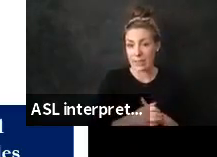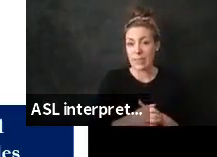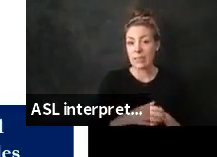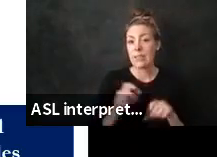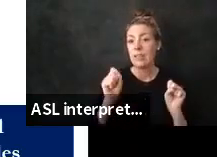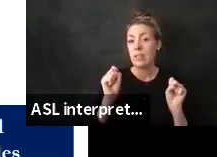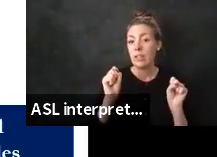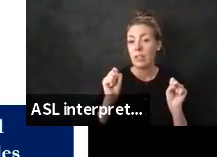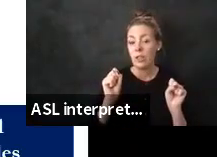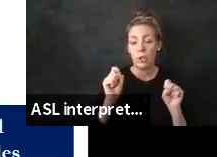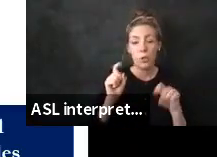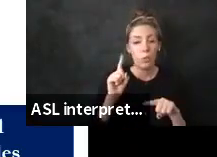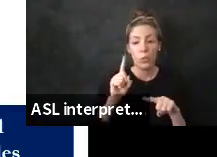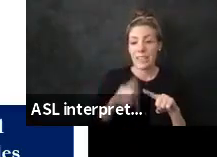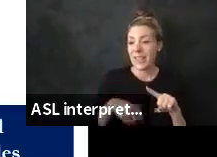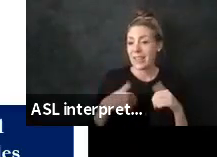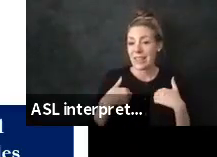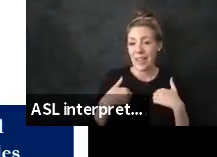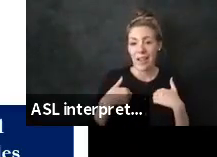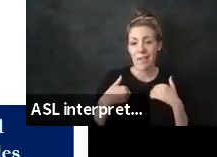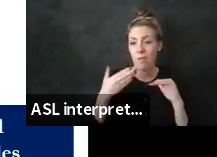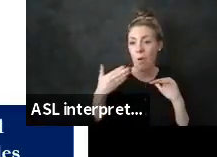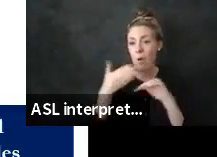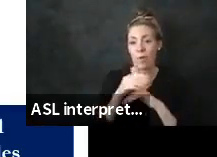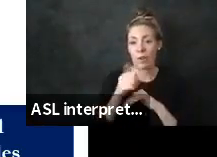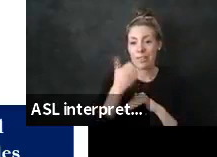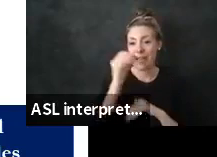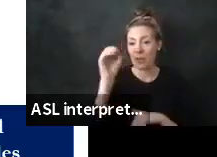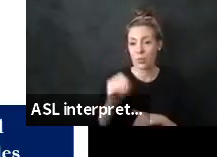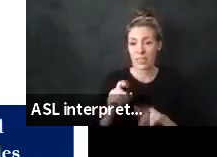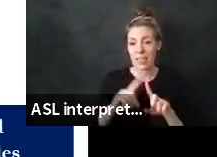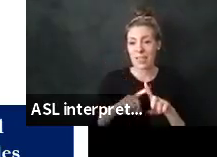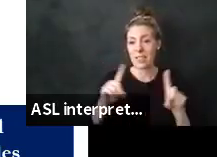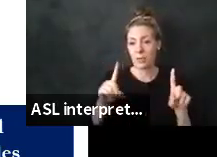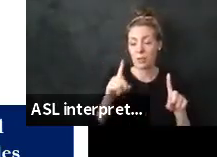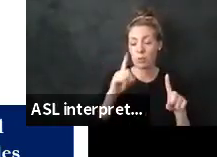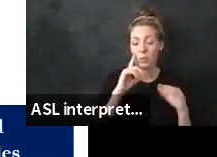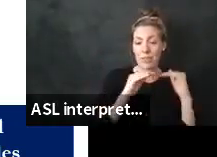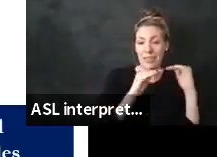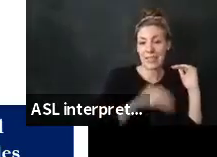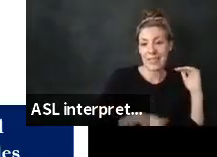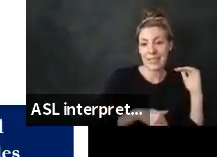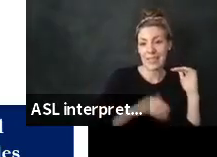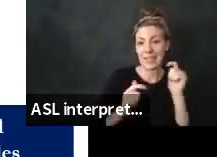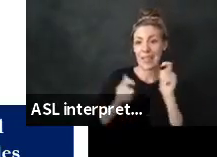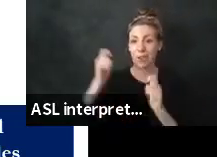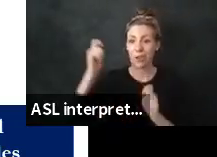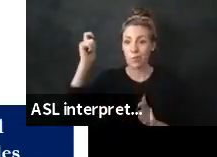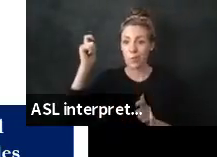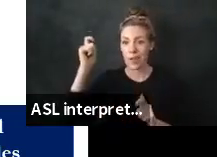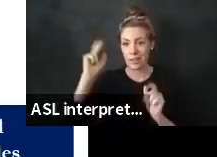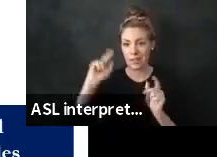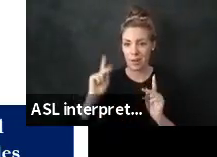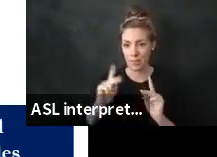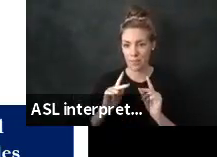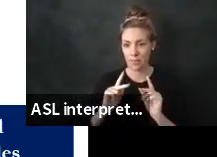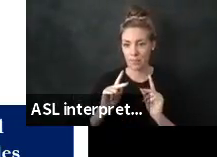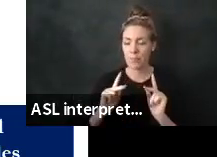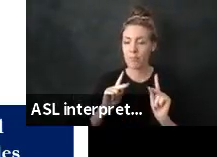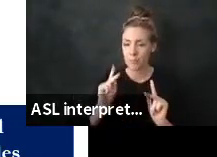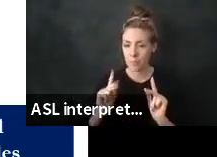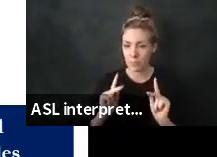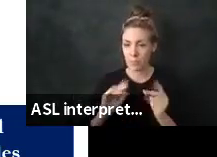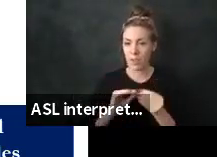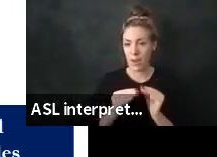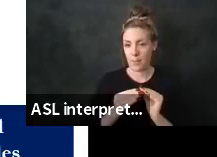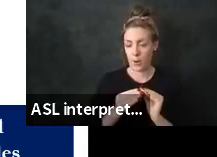no more than a 10% difference between the least populated district and the greatest populated district. So when you're talking